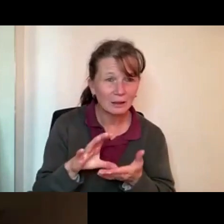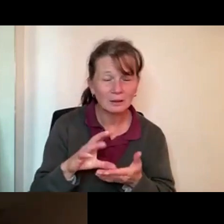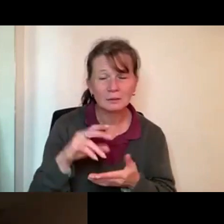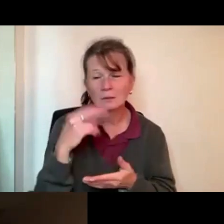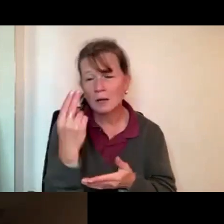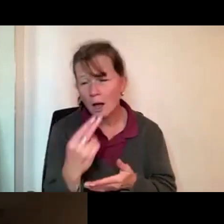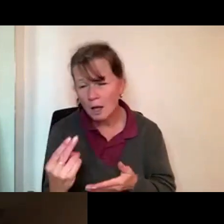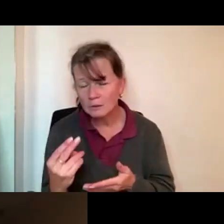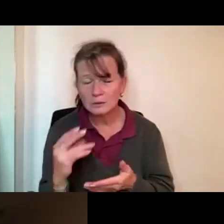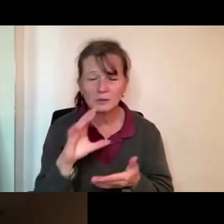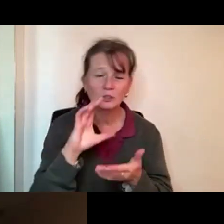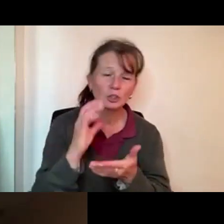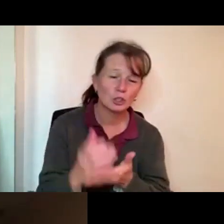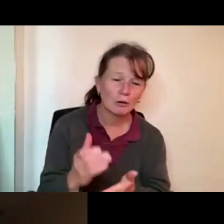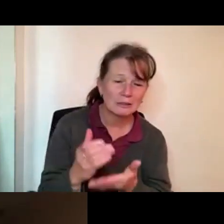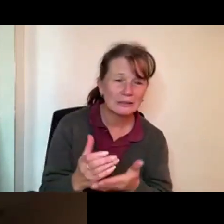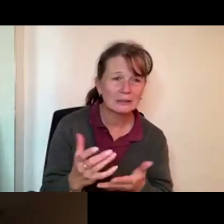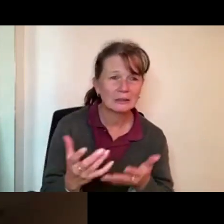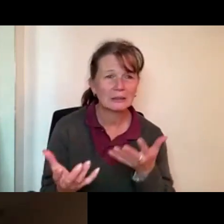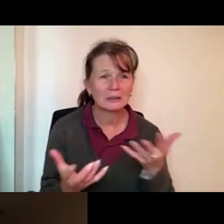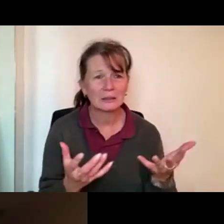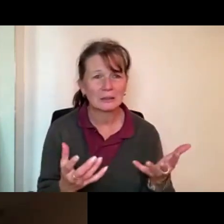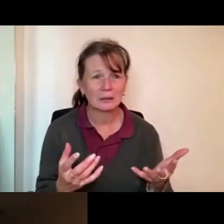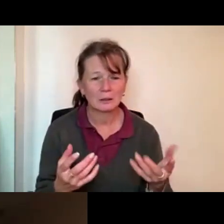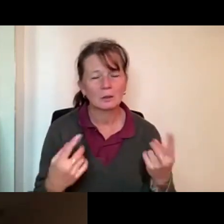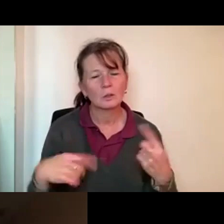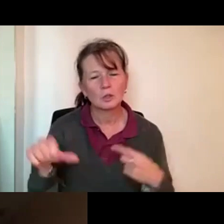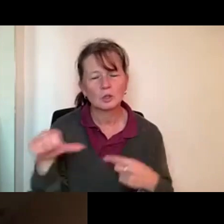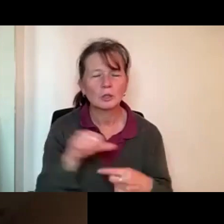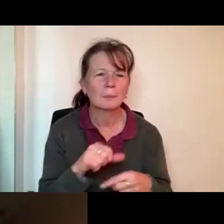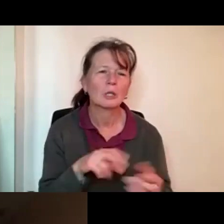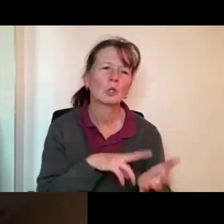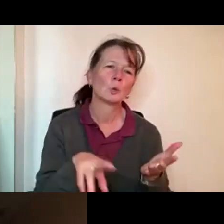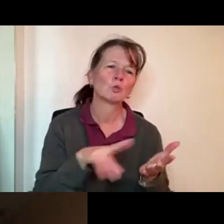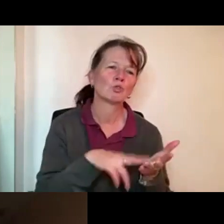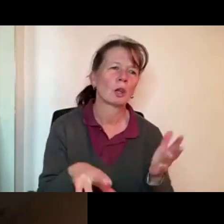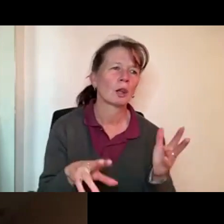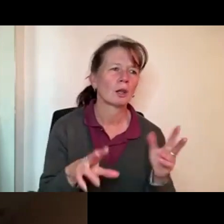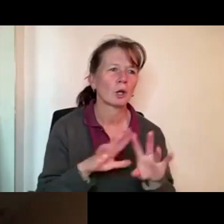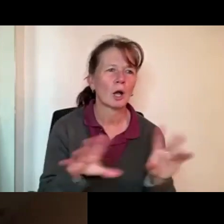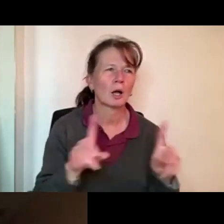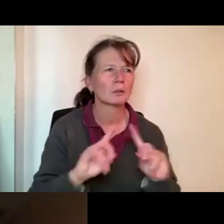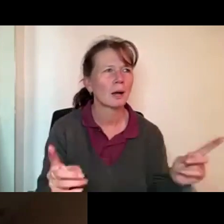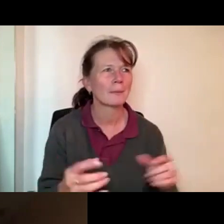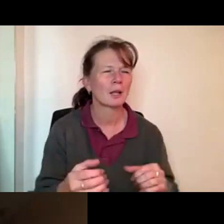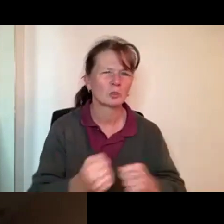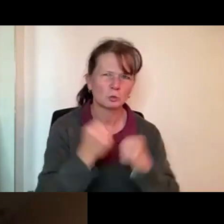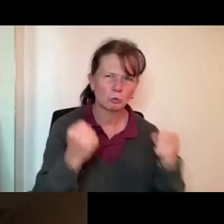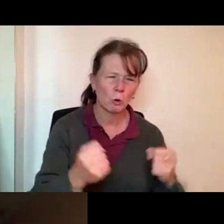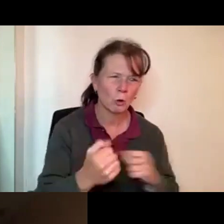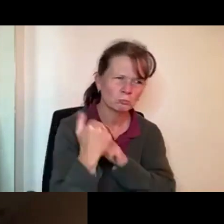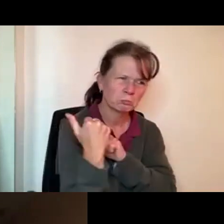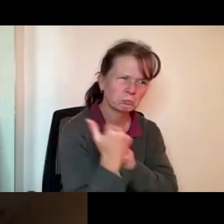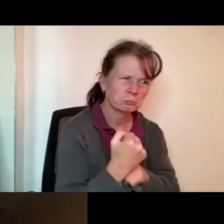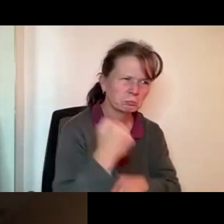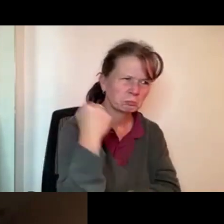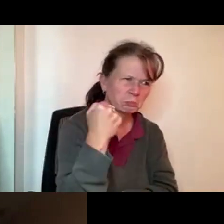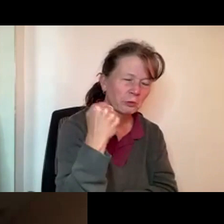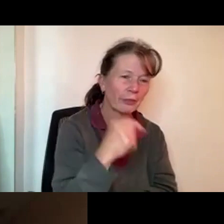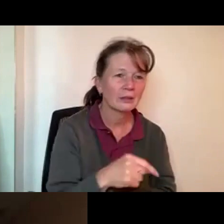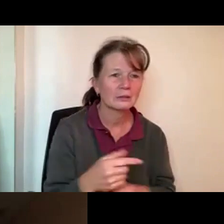that supposedly you're meant to be sort of neutral on issues, but I mean ultimately you can't be neutral on these things. They're